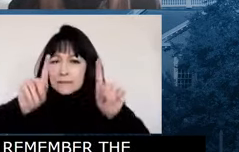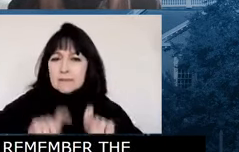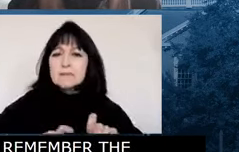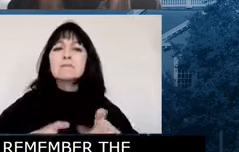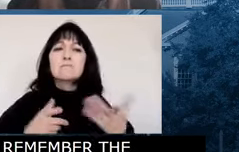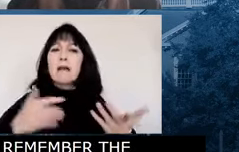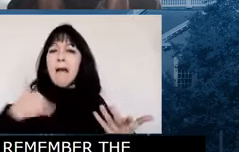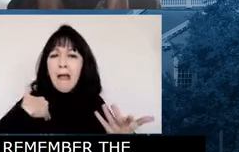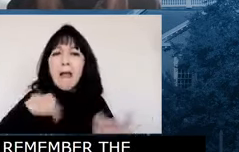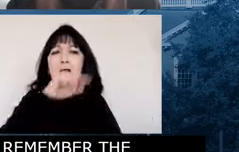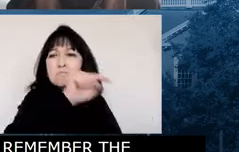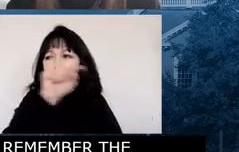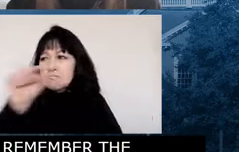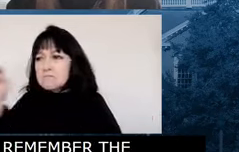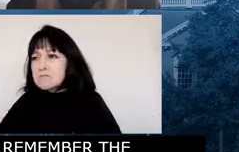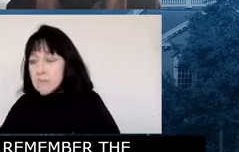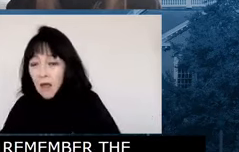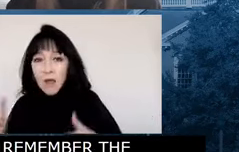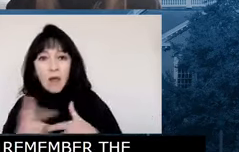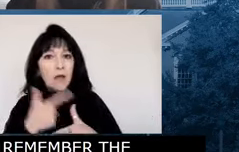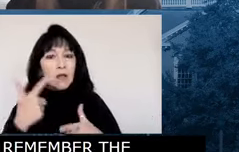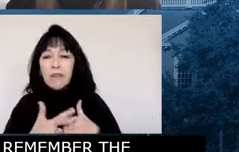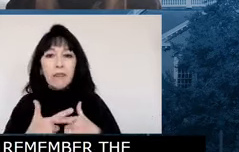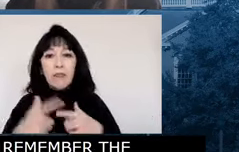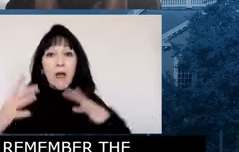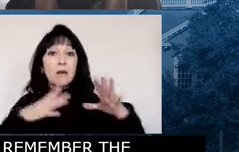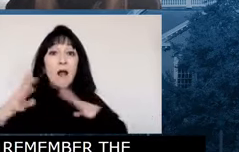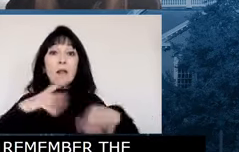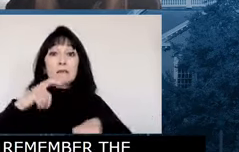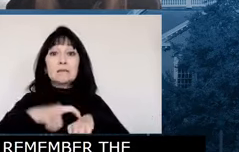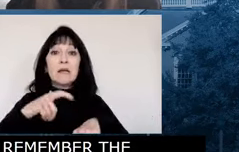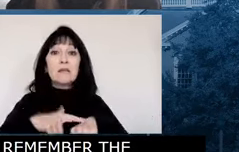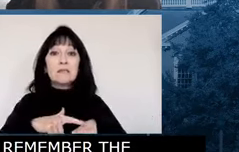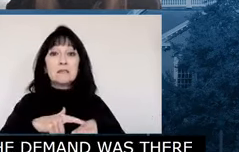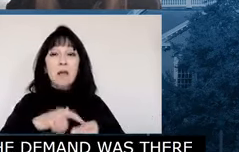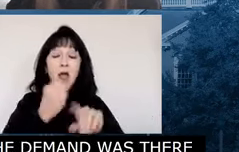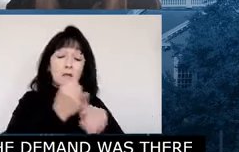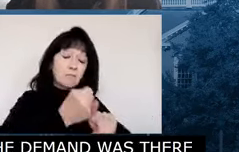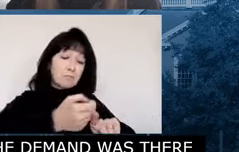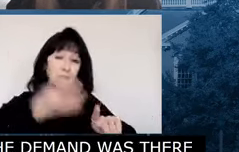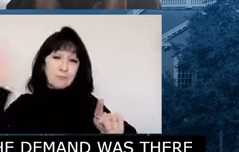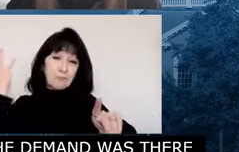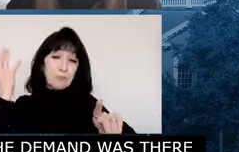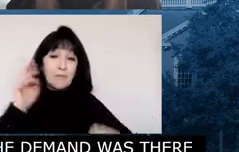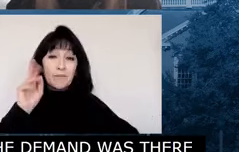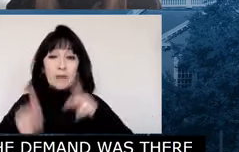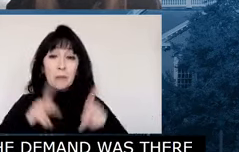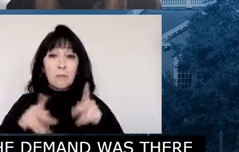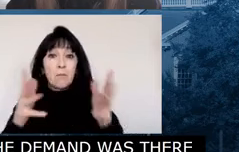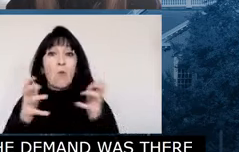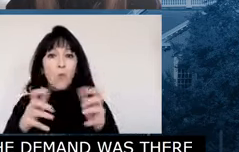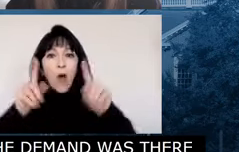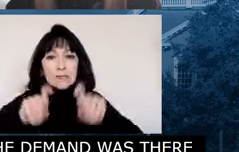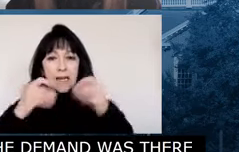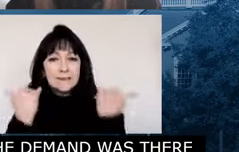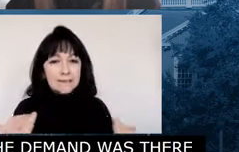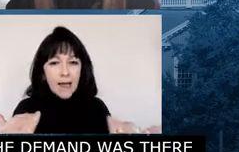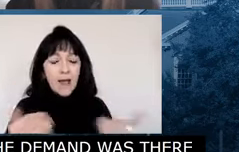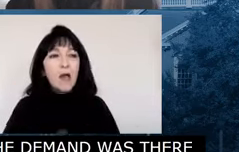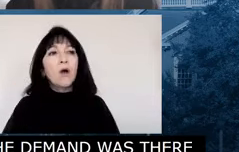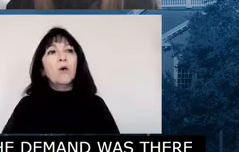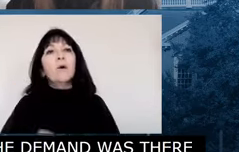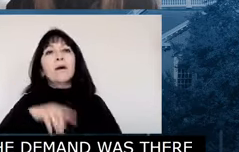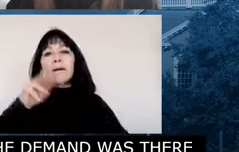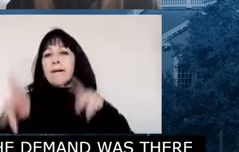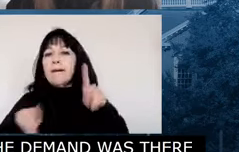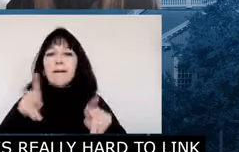plan to link up supply and demand in an efficient way. And I think that'll be something